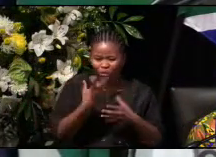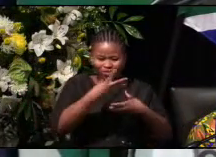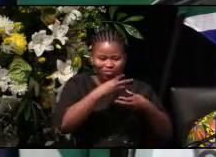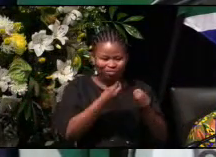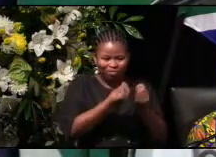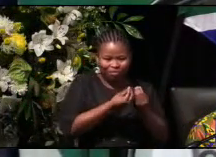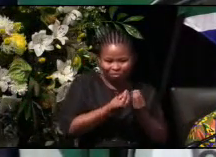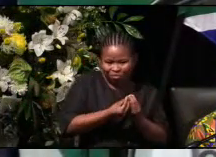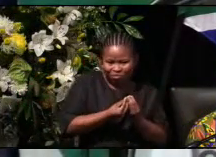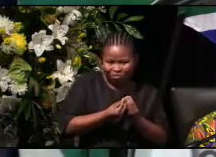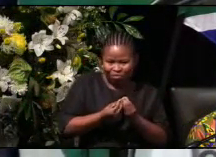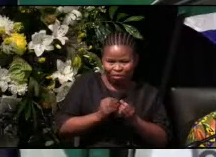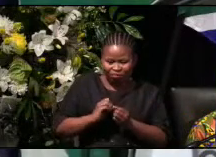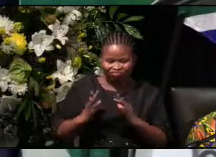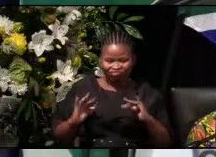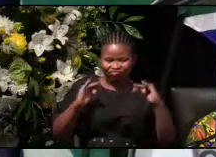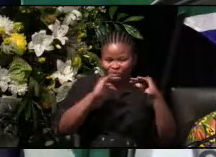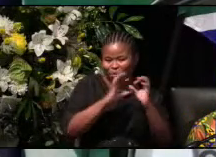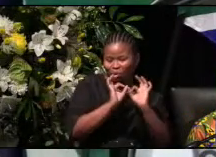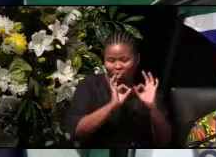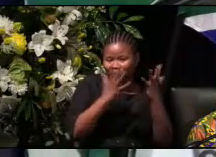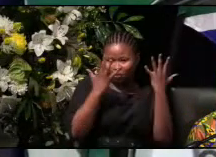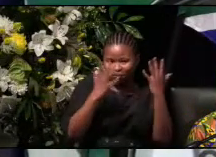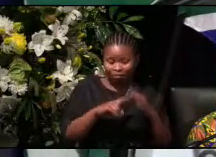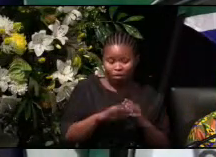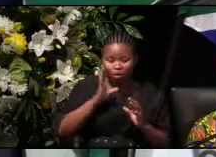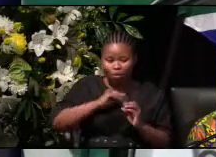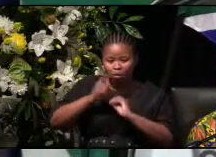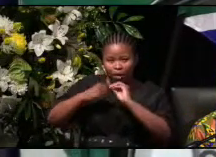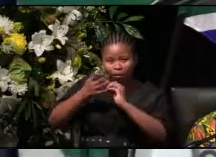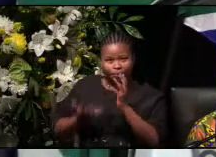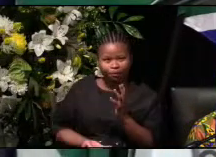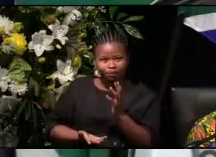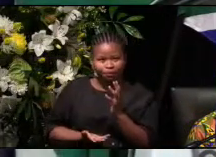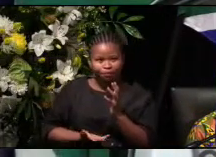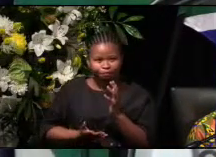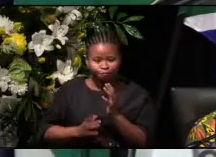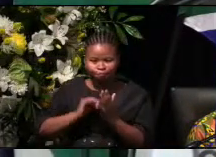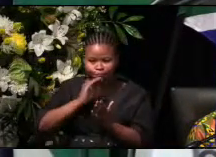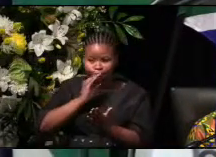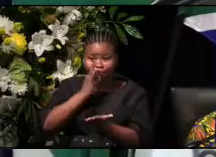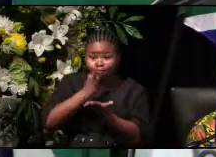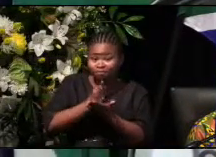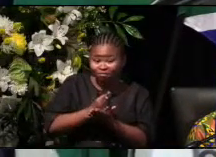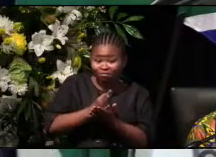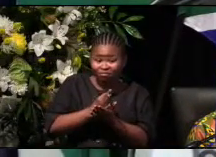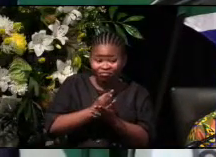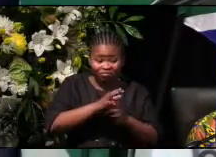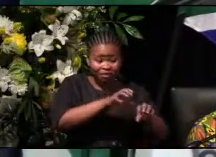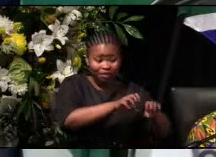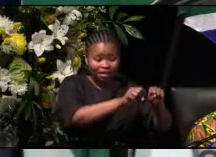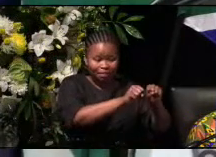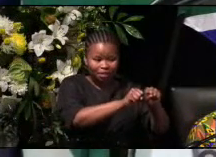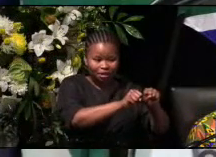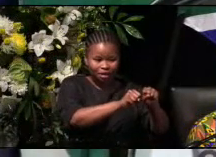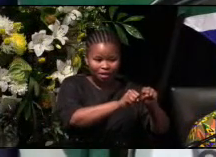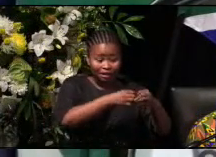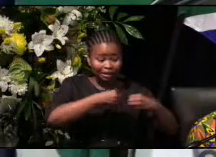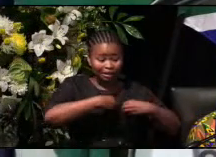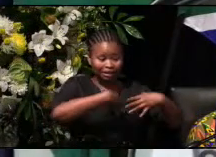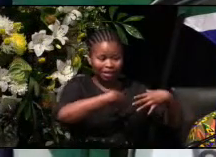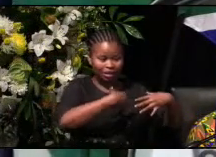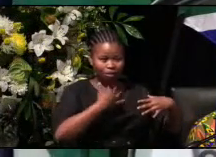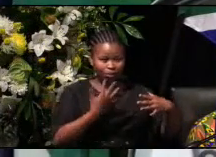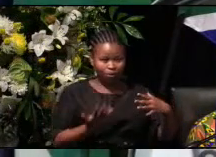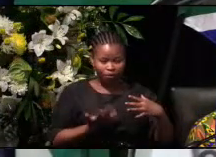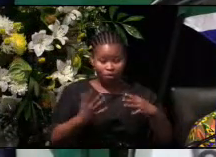integrity and without competence he spoke about the fact that our capture actually started